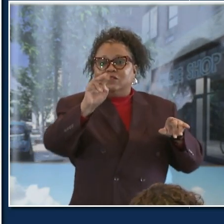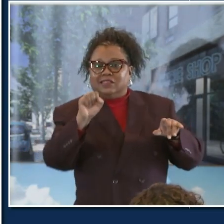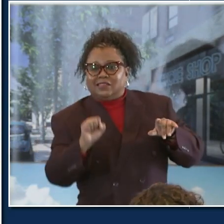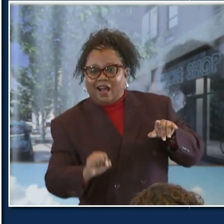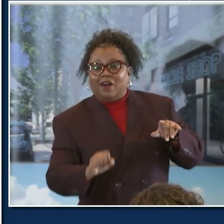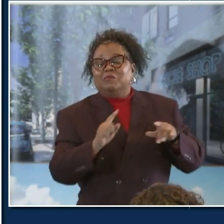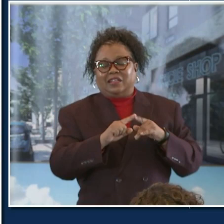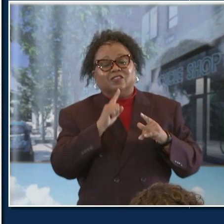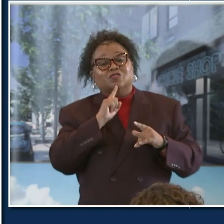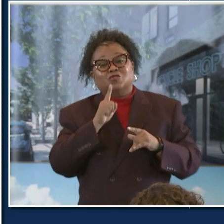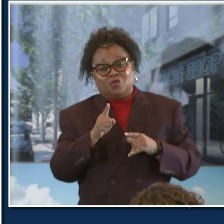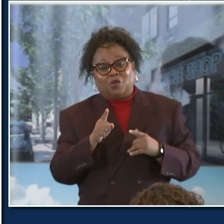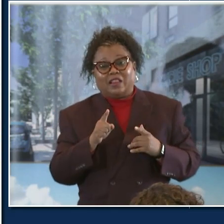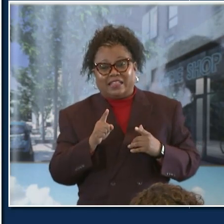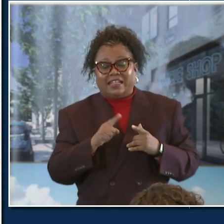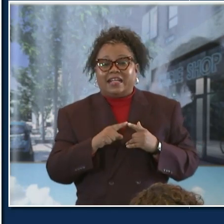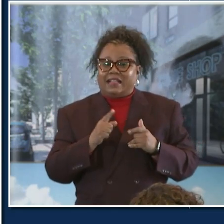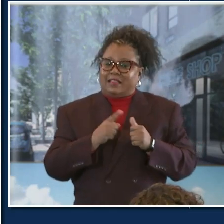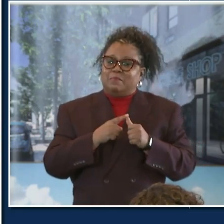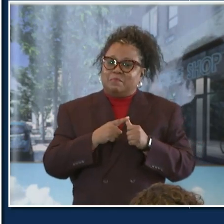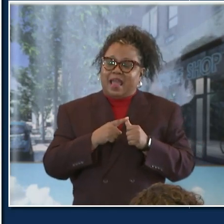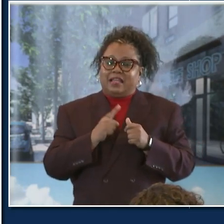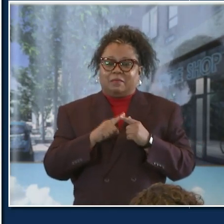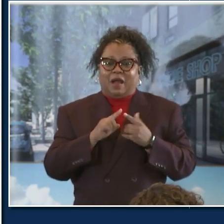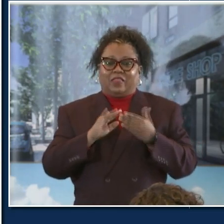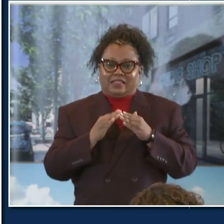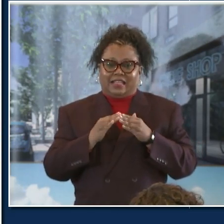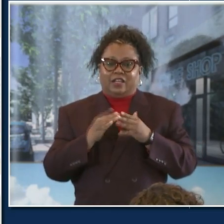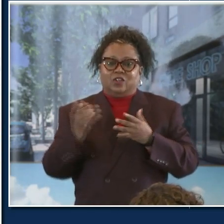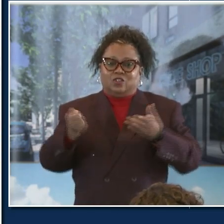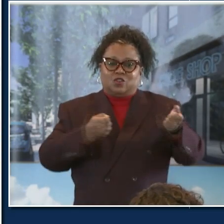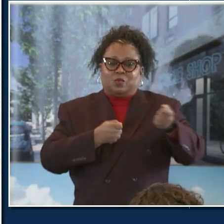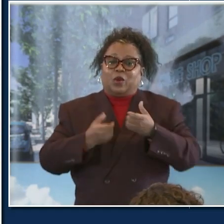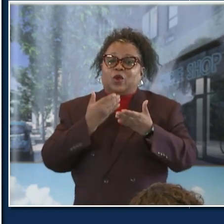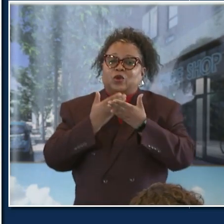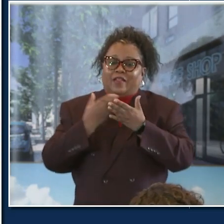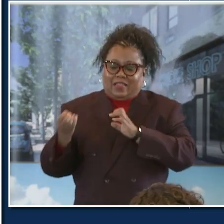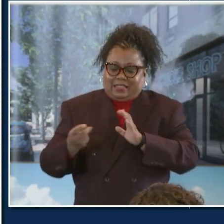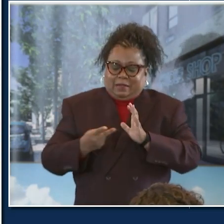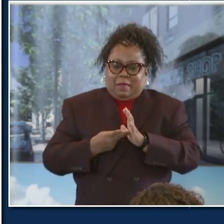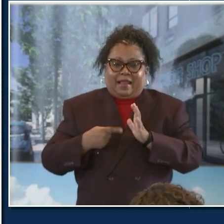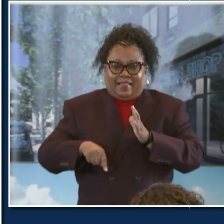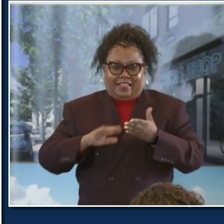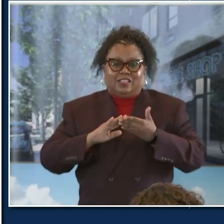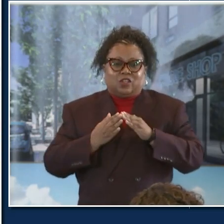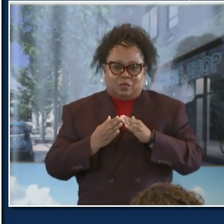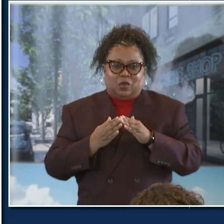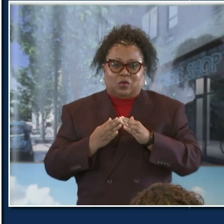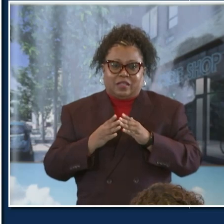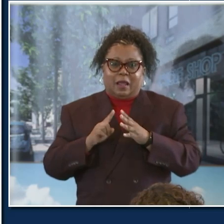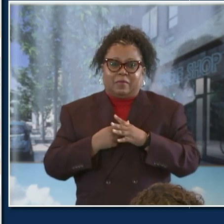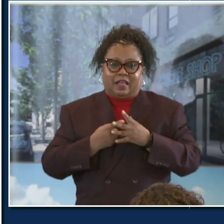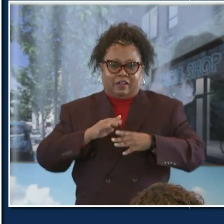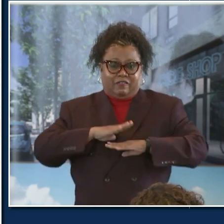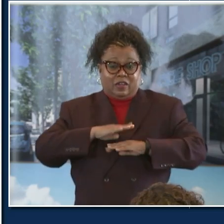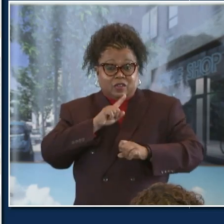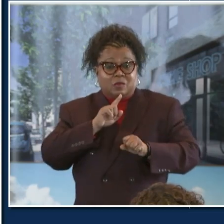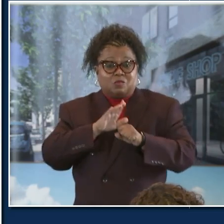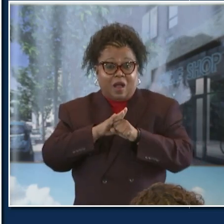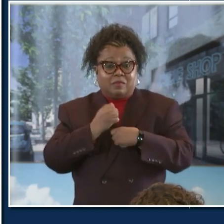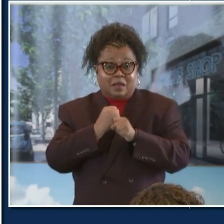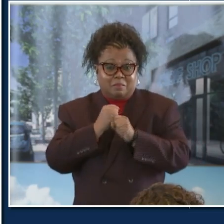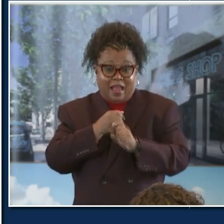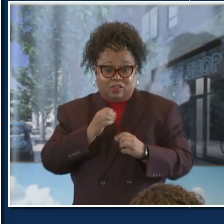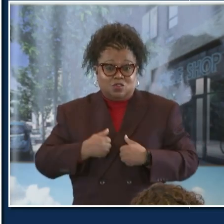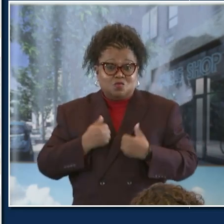south side, because it is truly the main issue of our city to bring good things back to these communities, and again, to fulfill the promises that were made